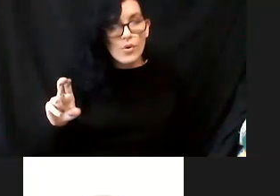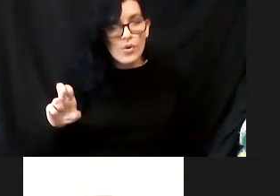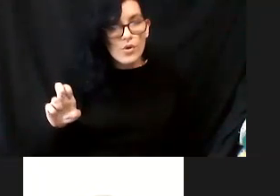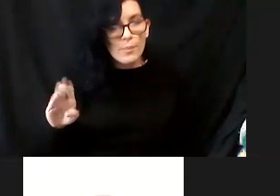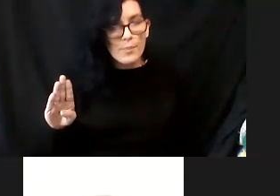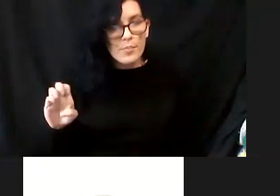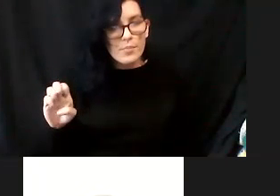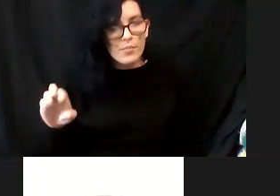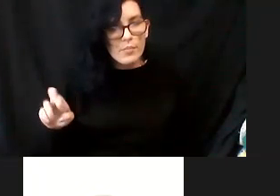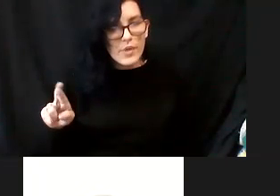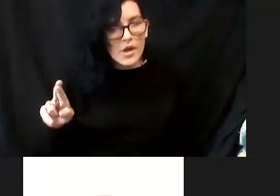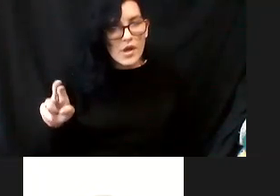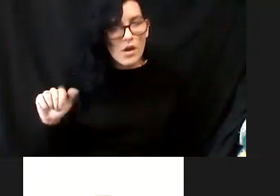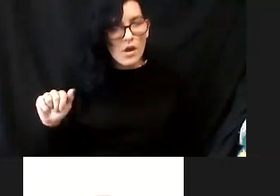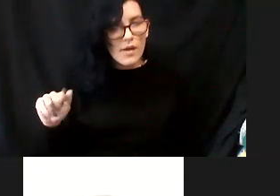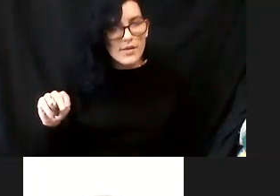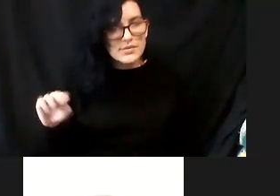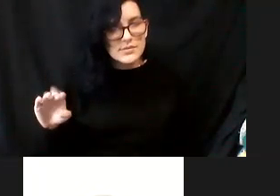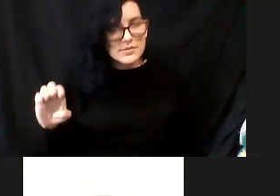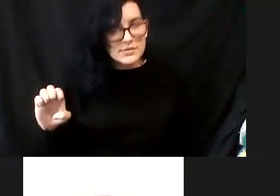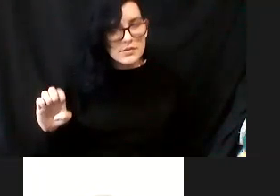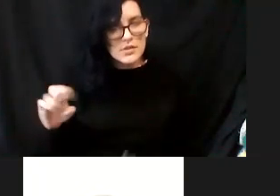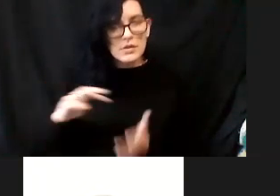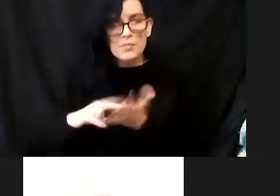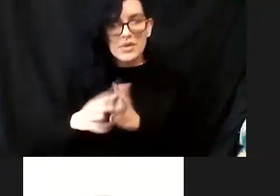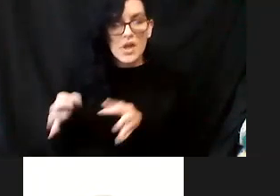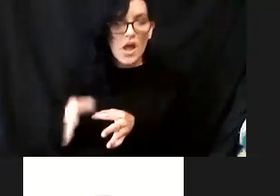category. So